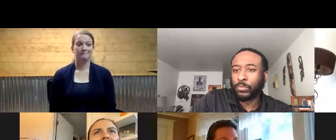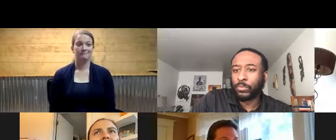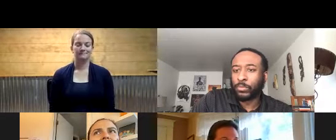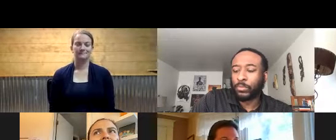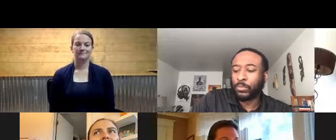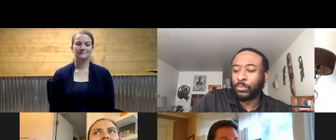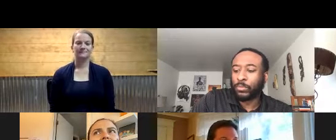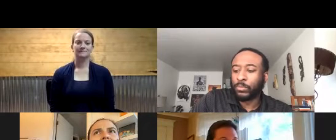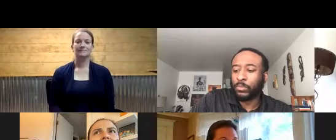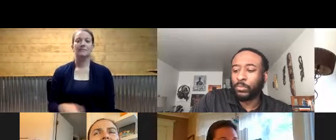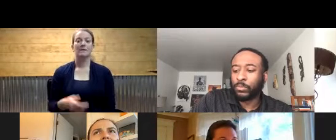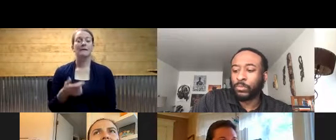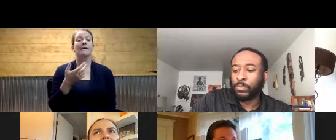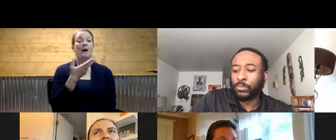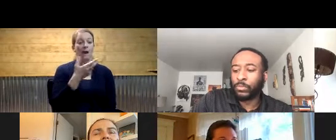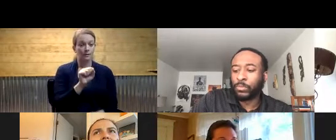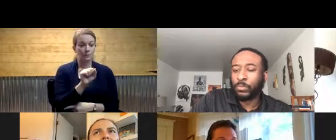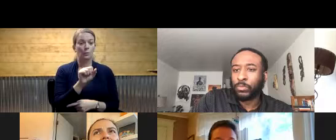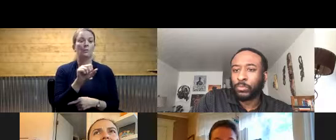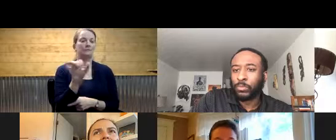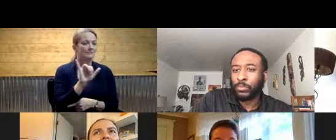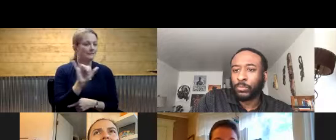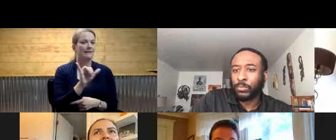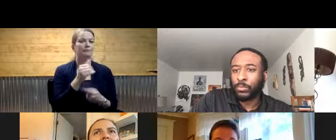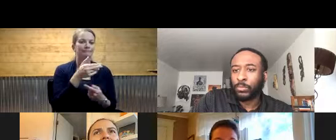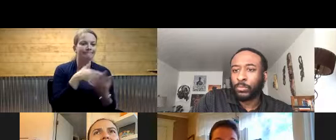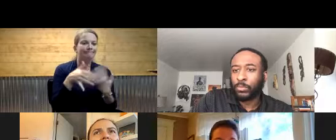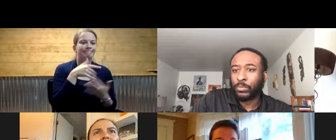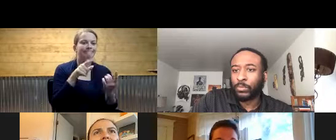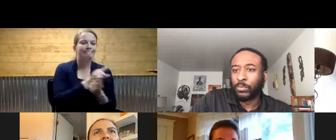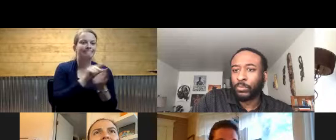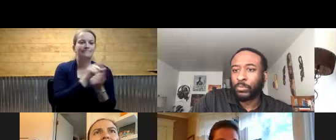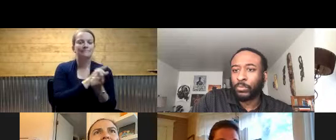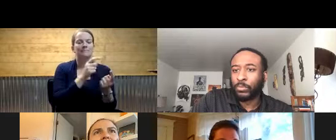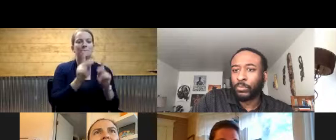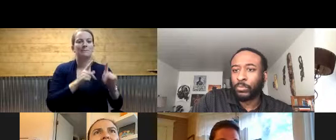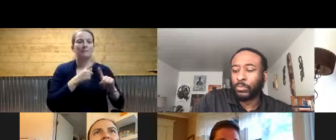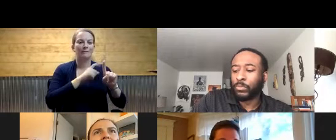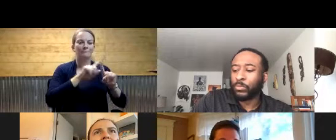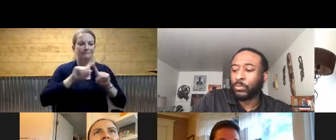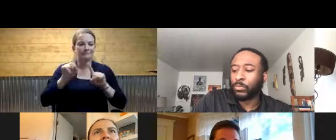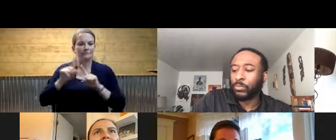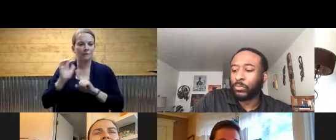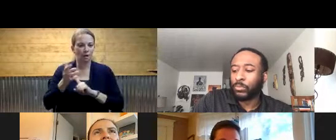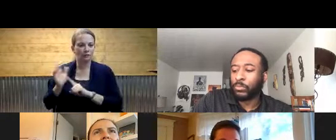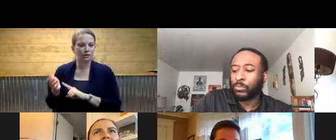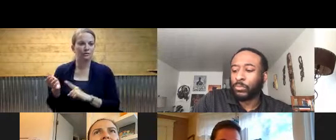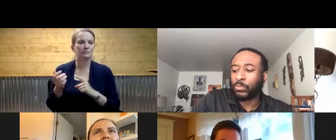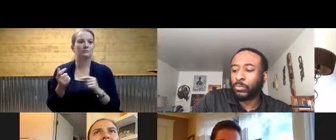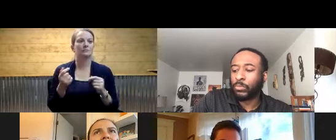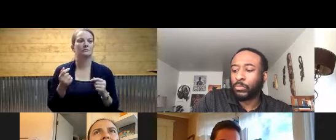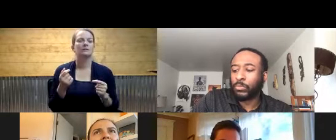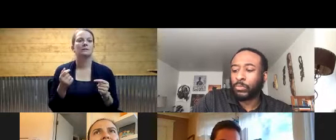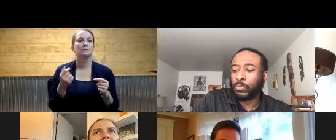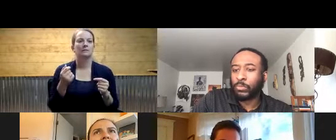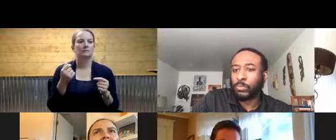high school was also pretty much the same thing, just meeting people from different cultures. So it was always experiencing,